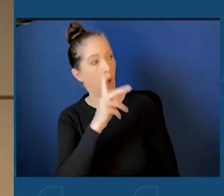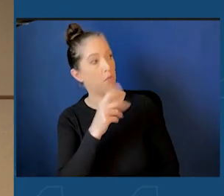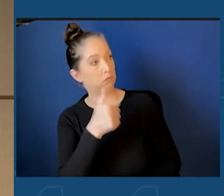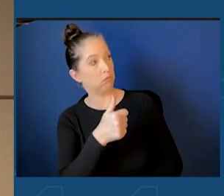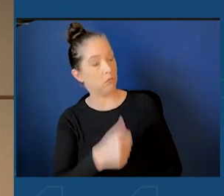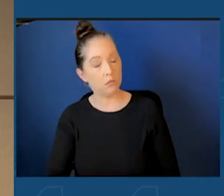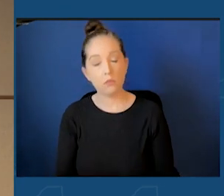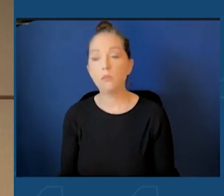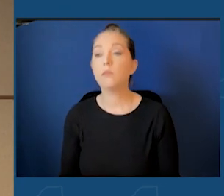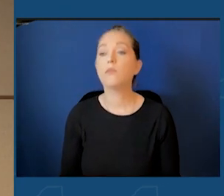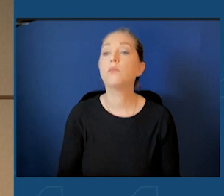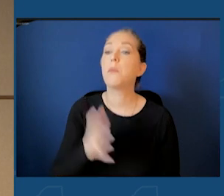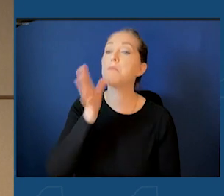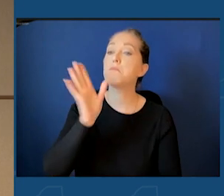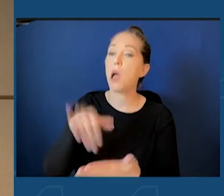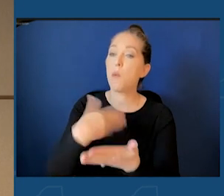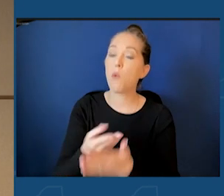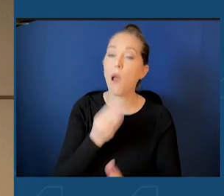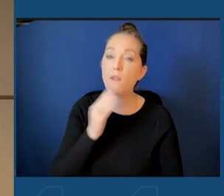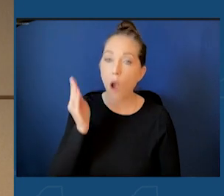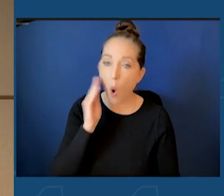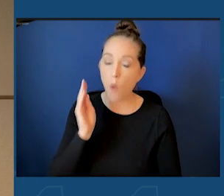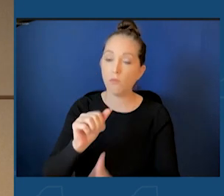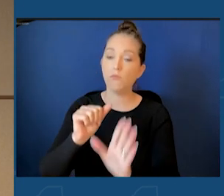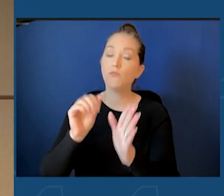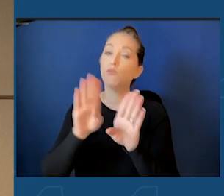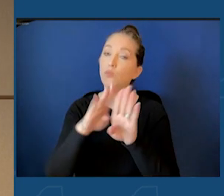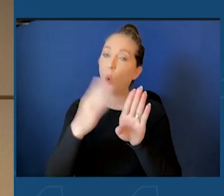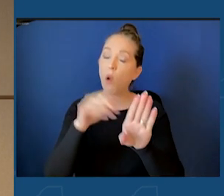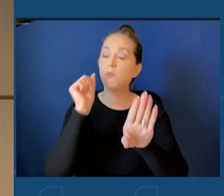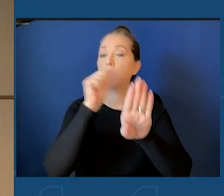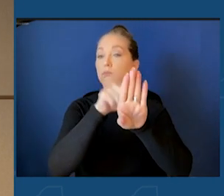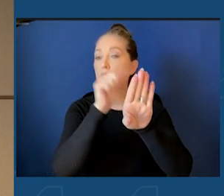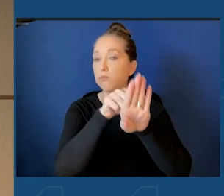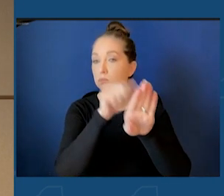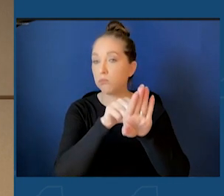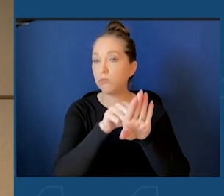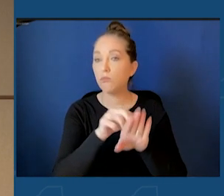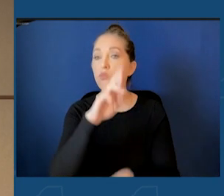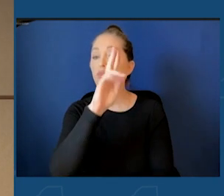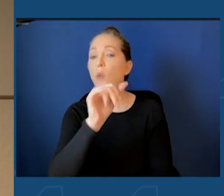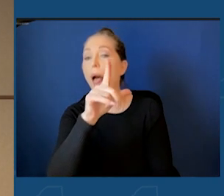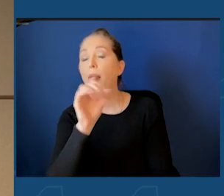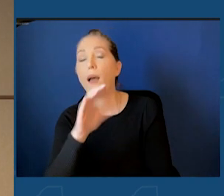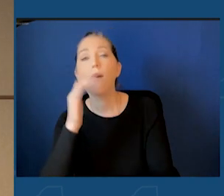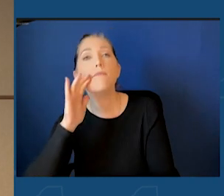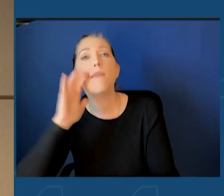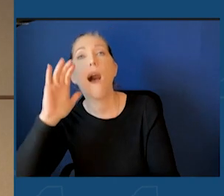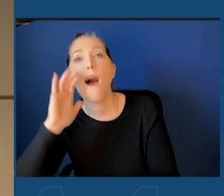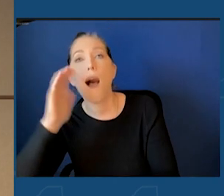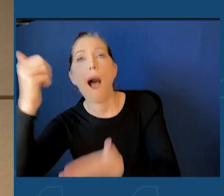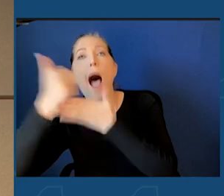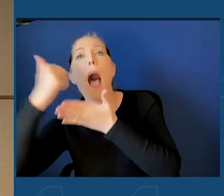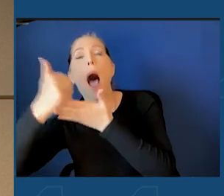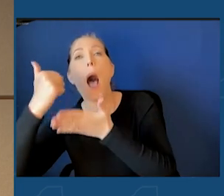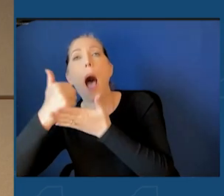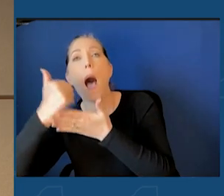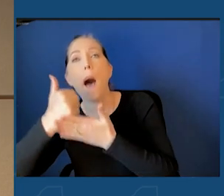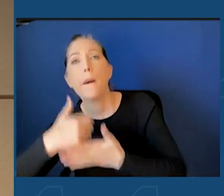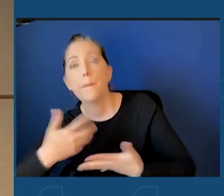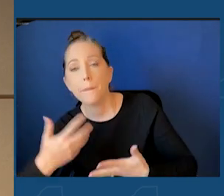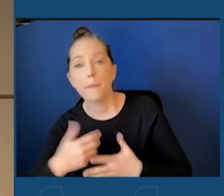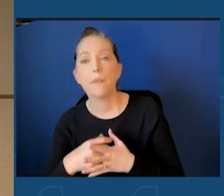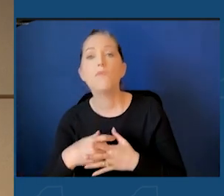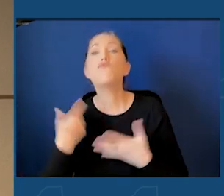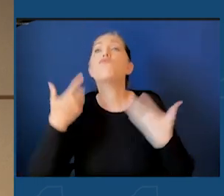His mom came home and knocked at the door. She called out, "Ryland, come help me with these bags. I told